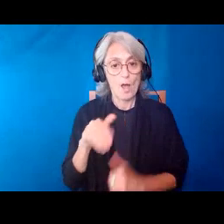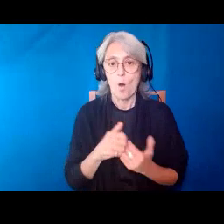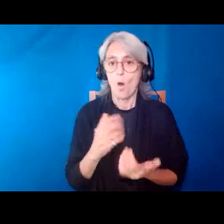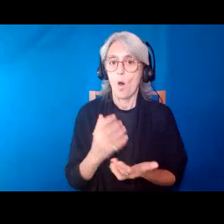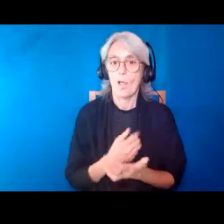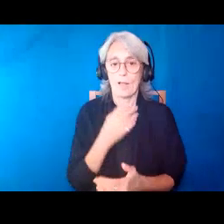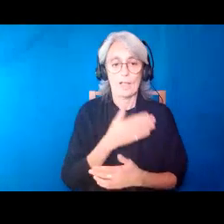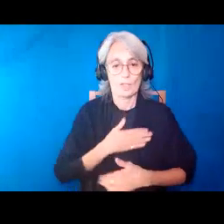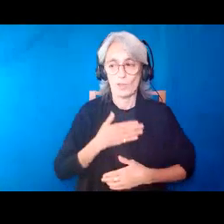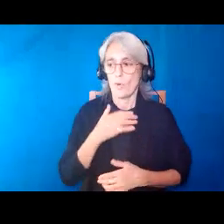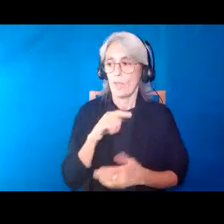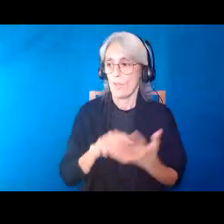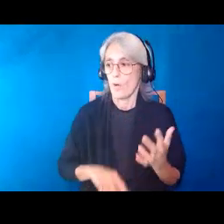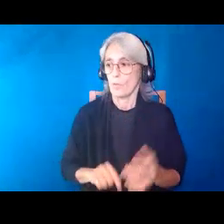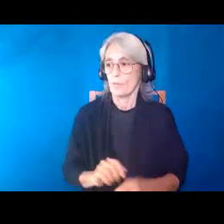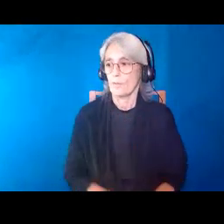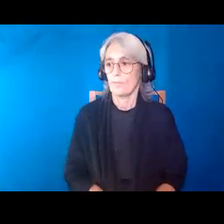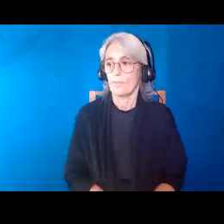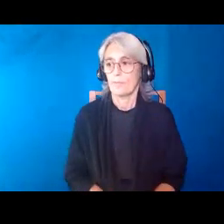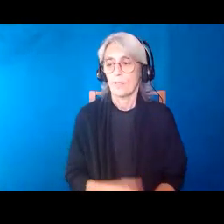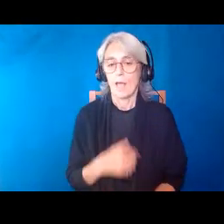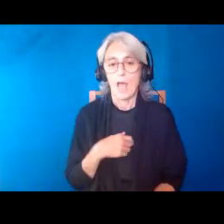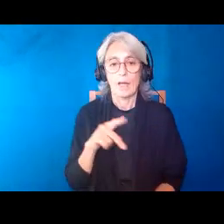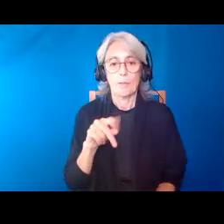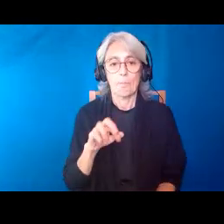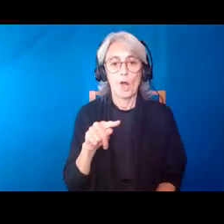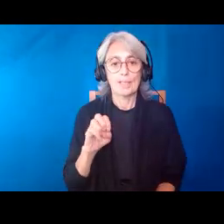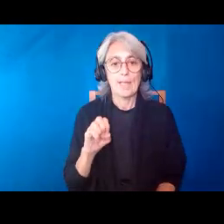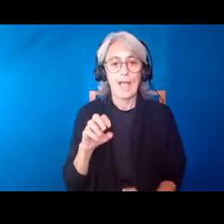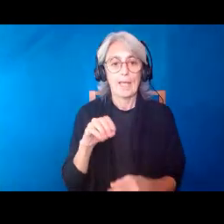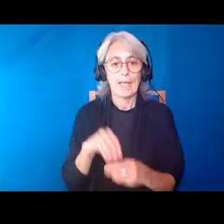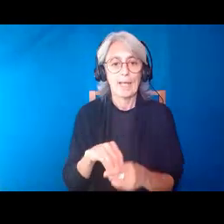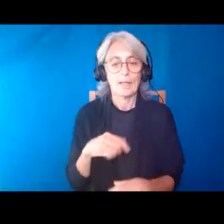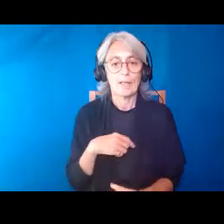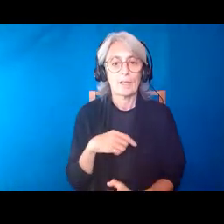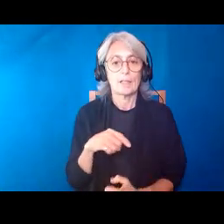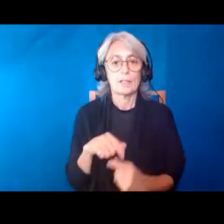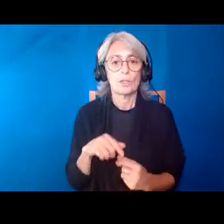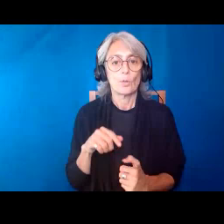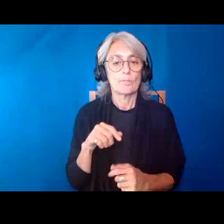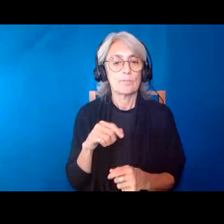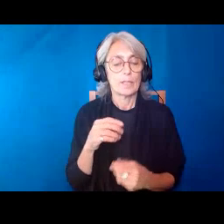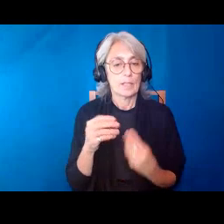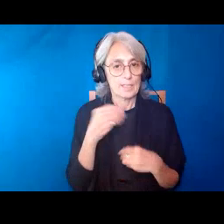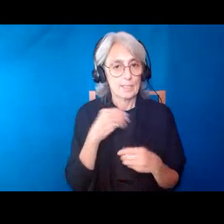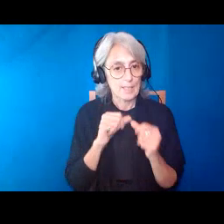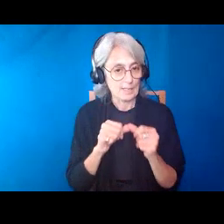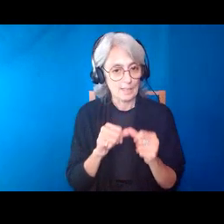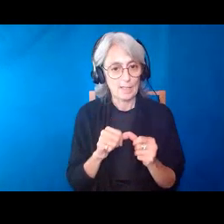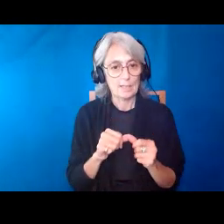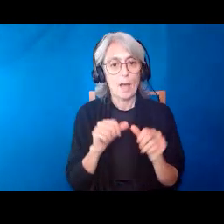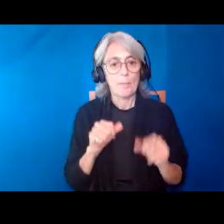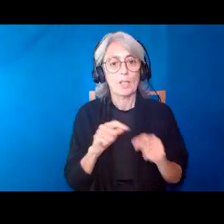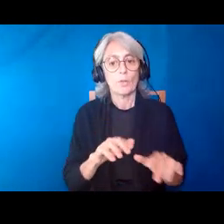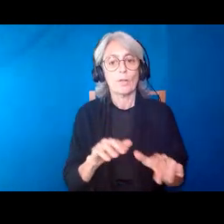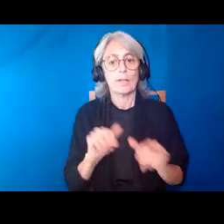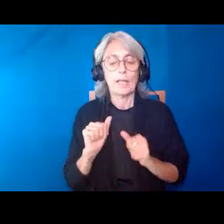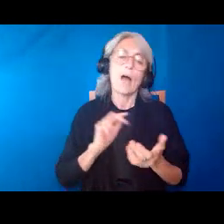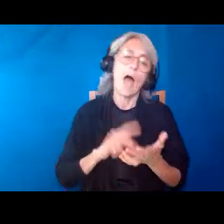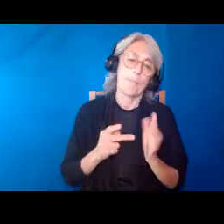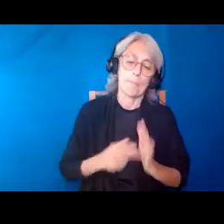and partake in to sustenance as our ability to live. And so